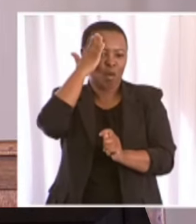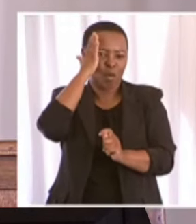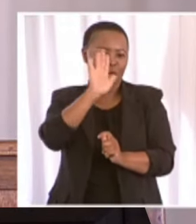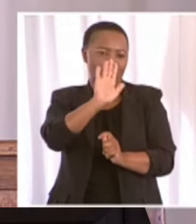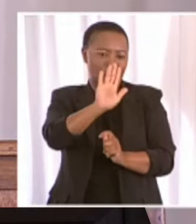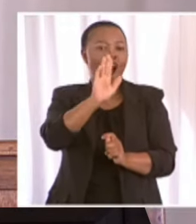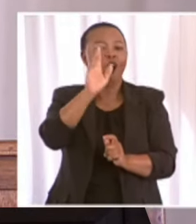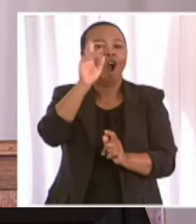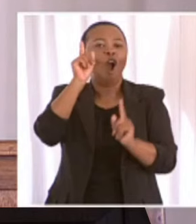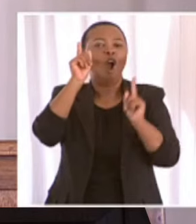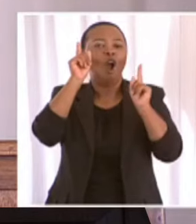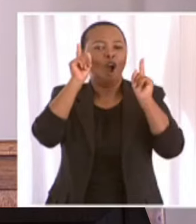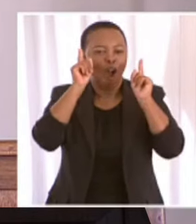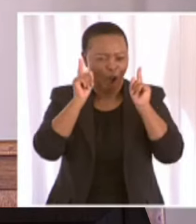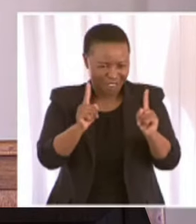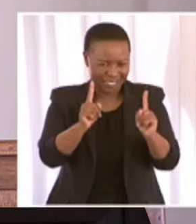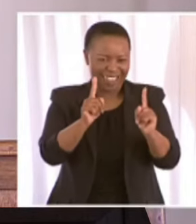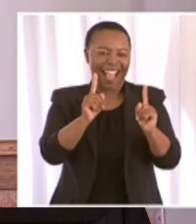Order.